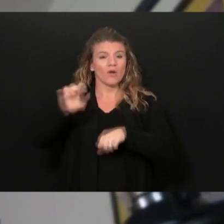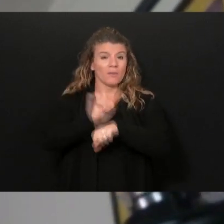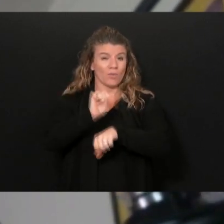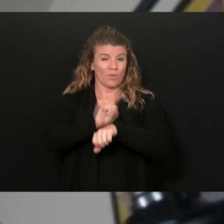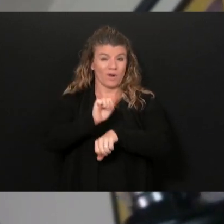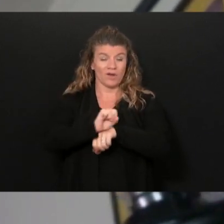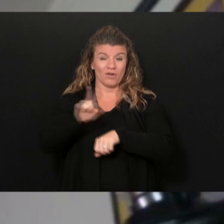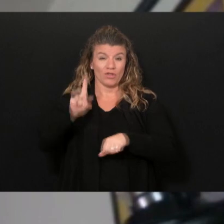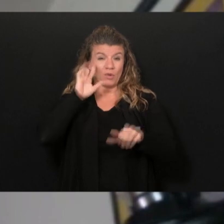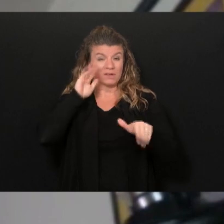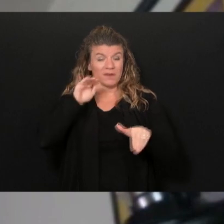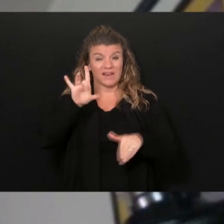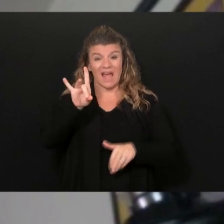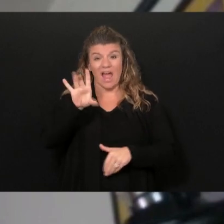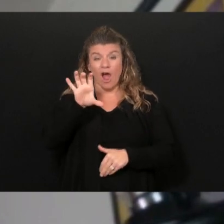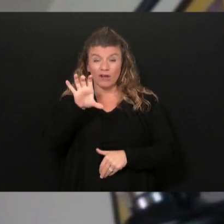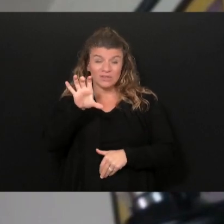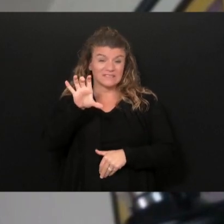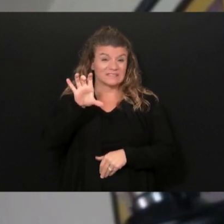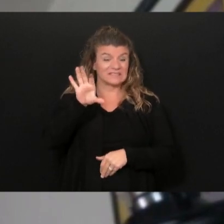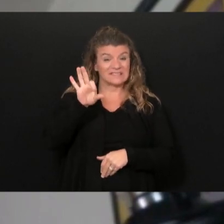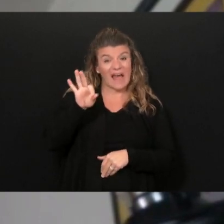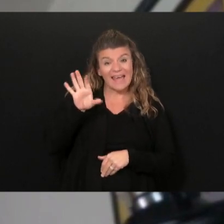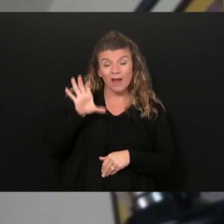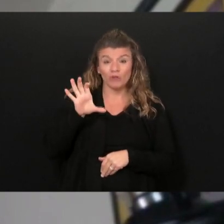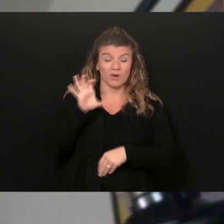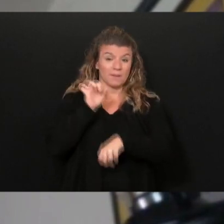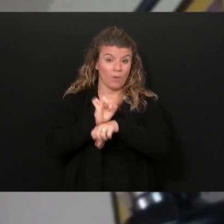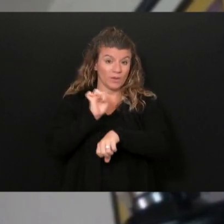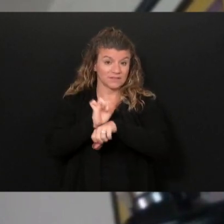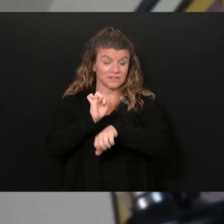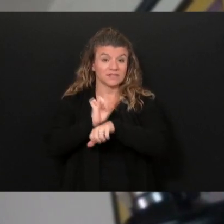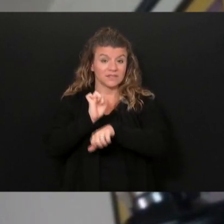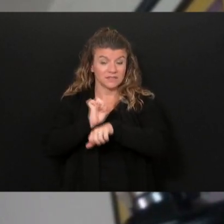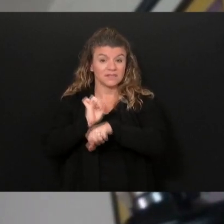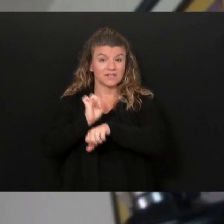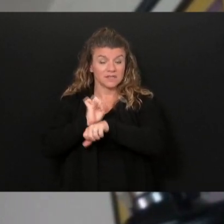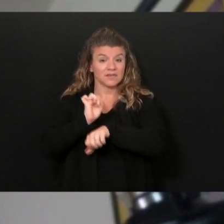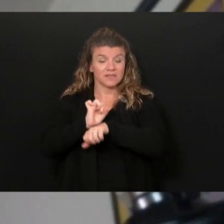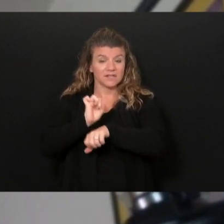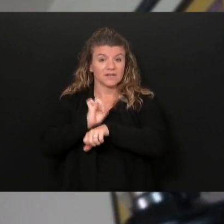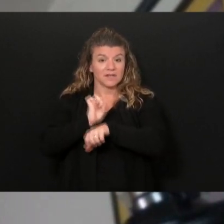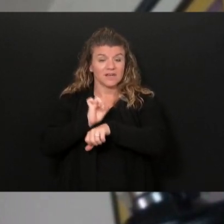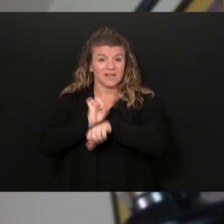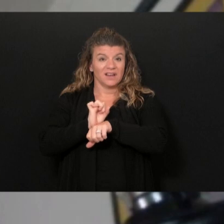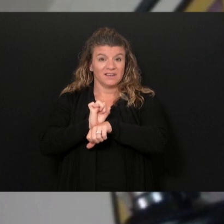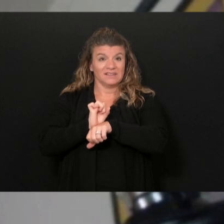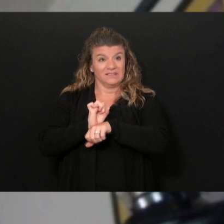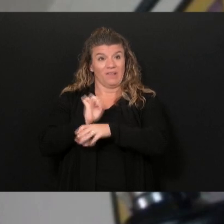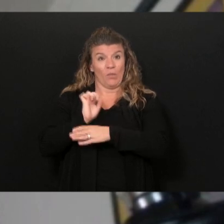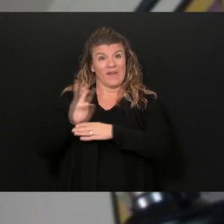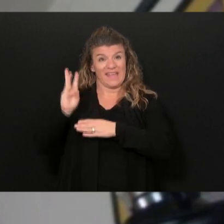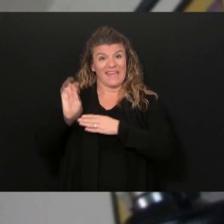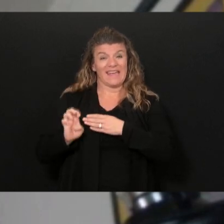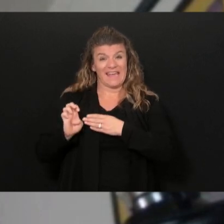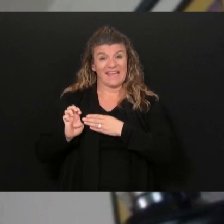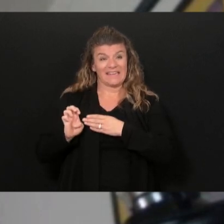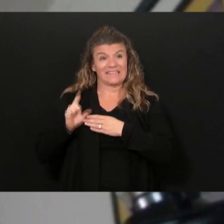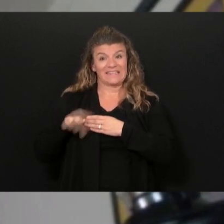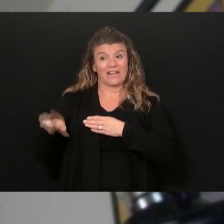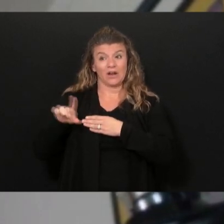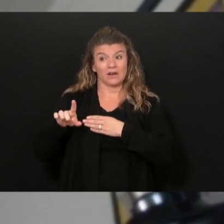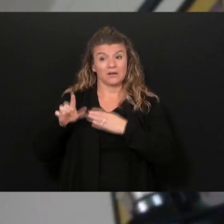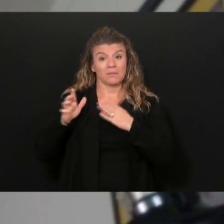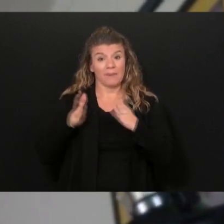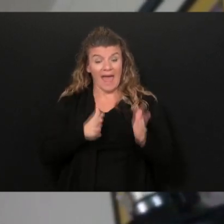between 800 and 900 employees over the weekend with plans of bringing